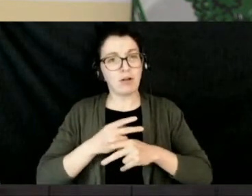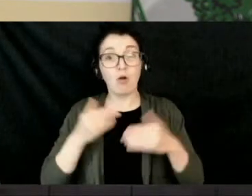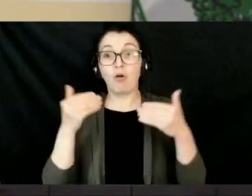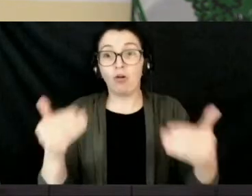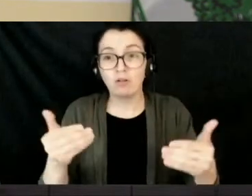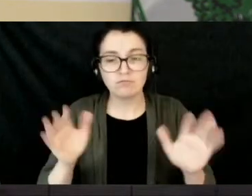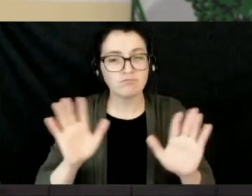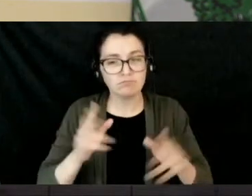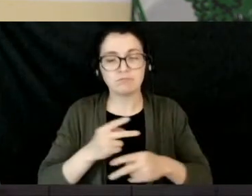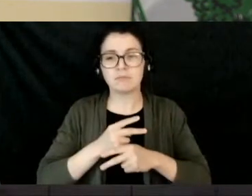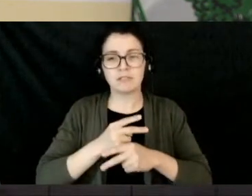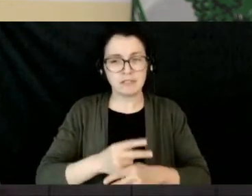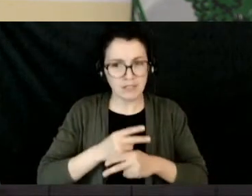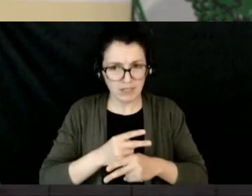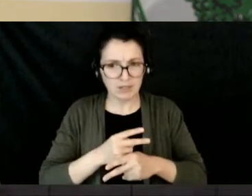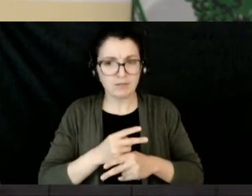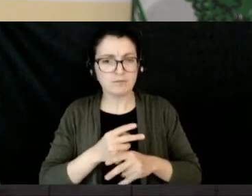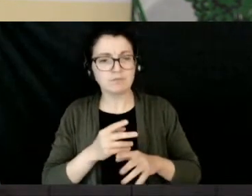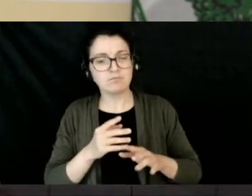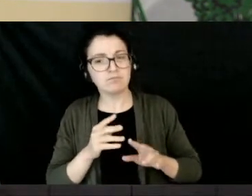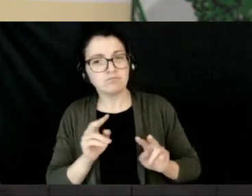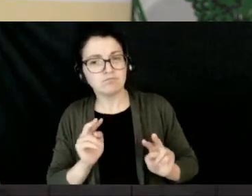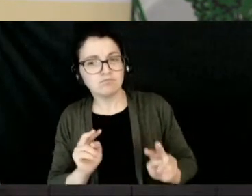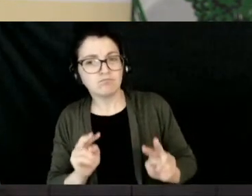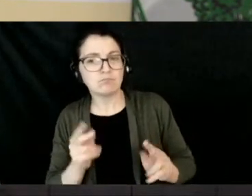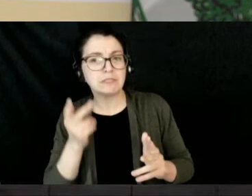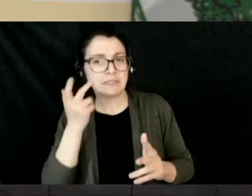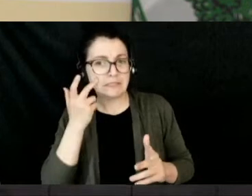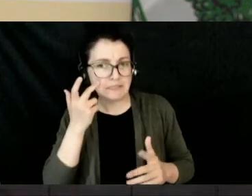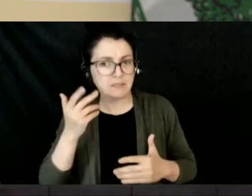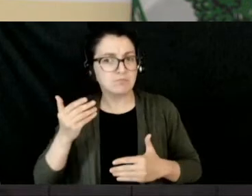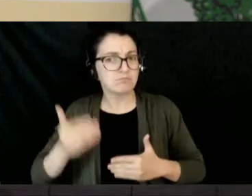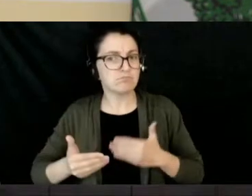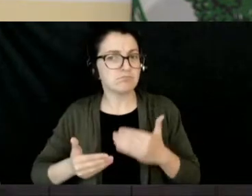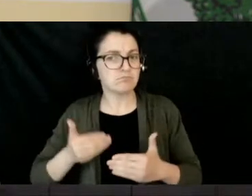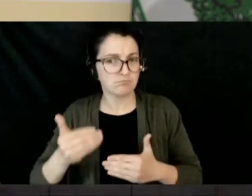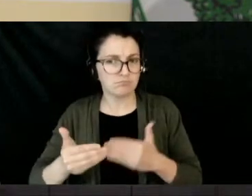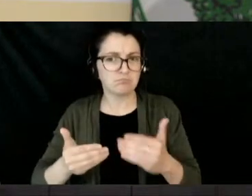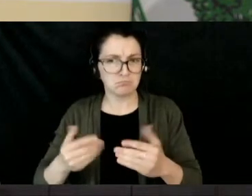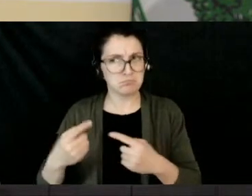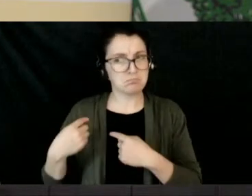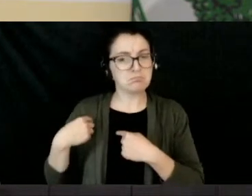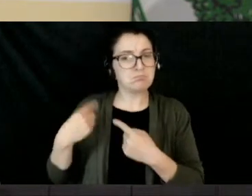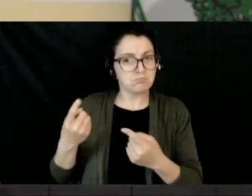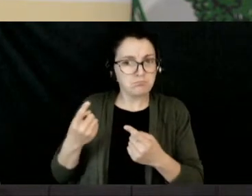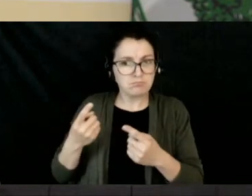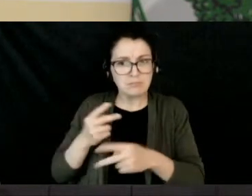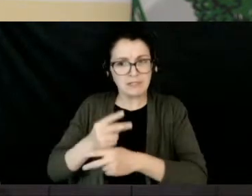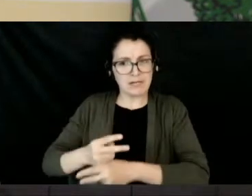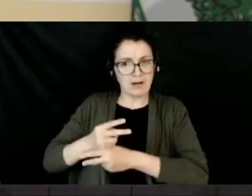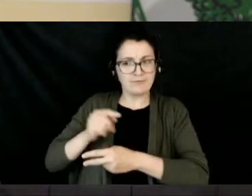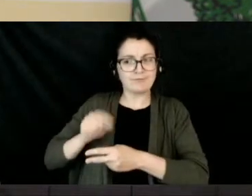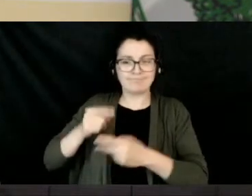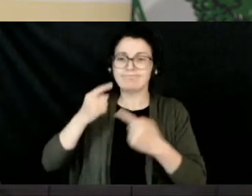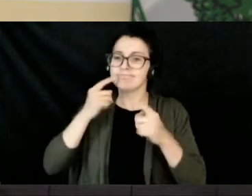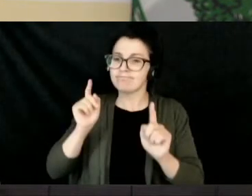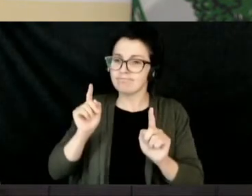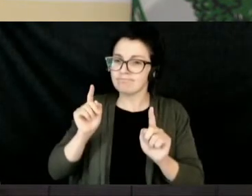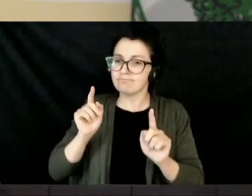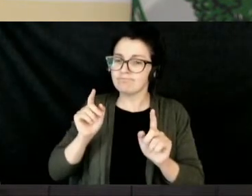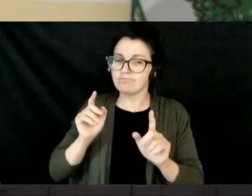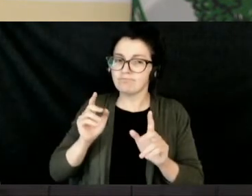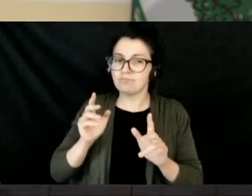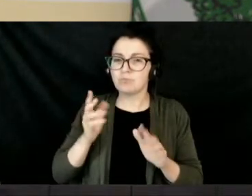approach. That recipe has been a good one for us until now, and it will continue to be the one that